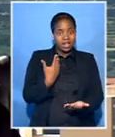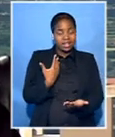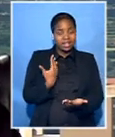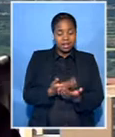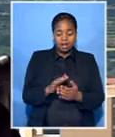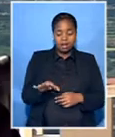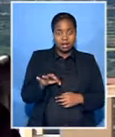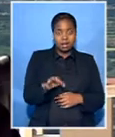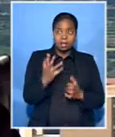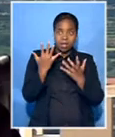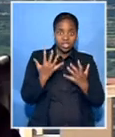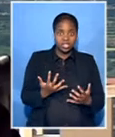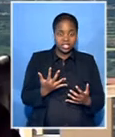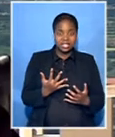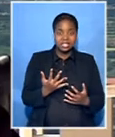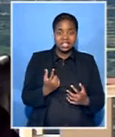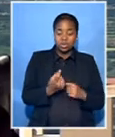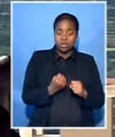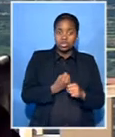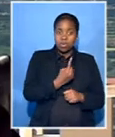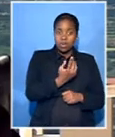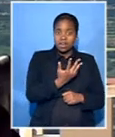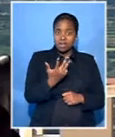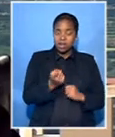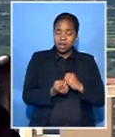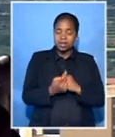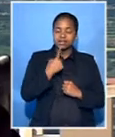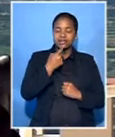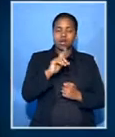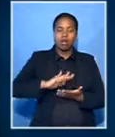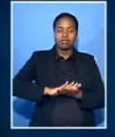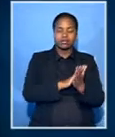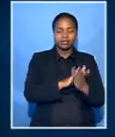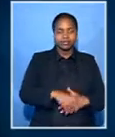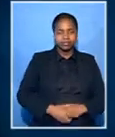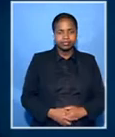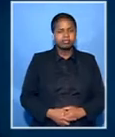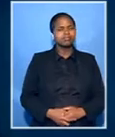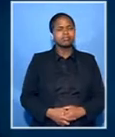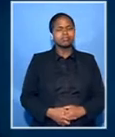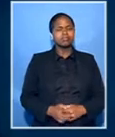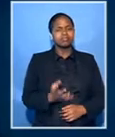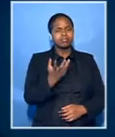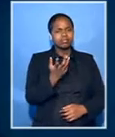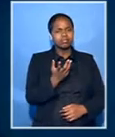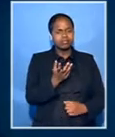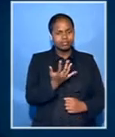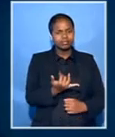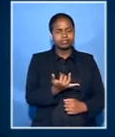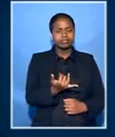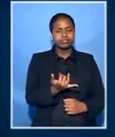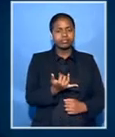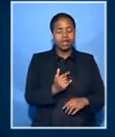as the budgetary requirements relating to the arms deal. Okay, just looking ahead and taking into consideration